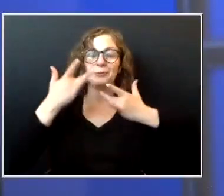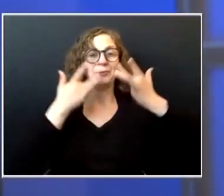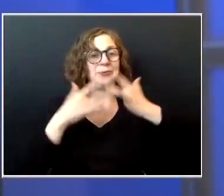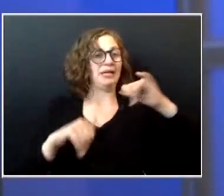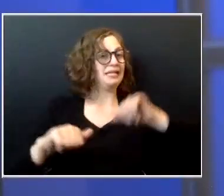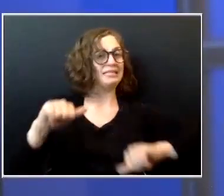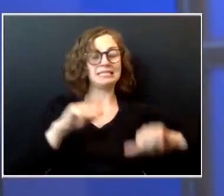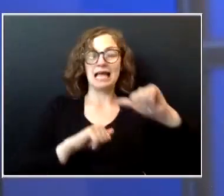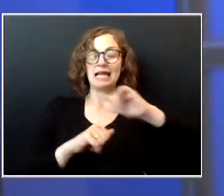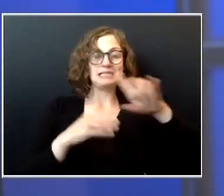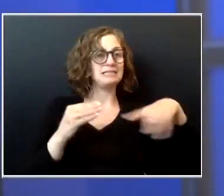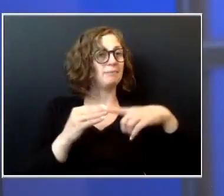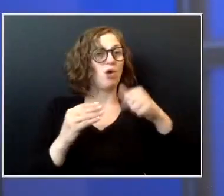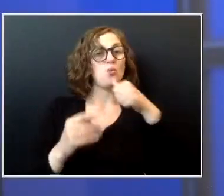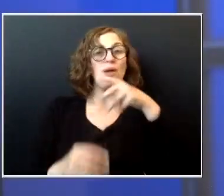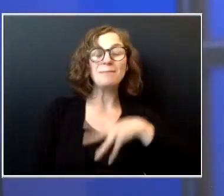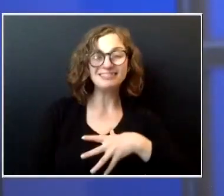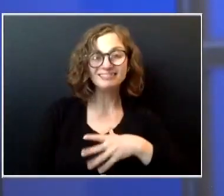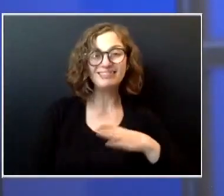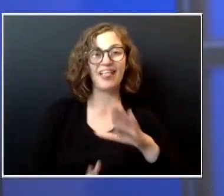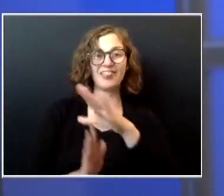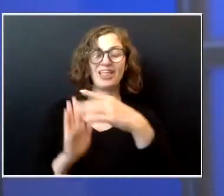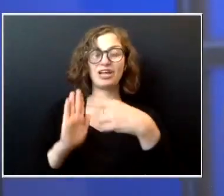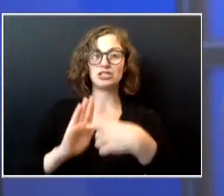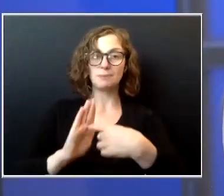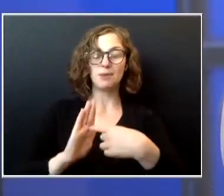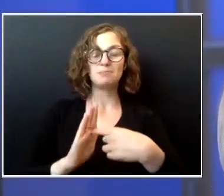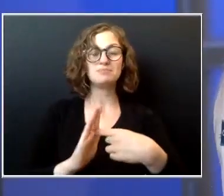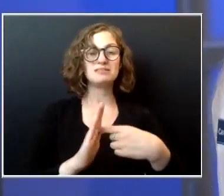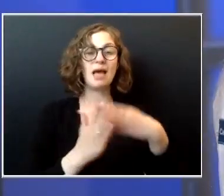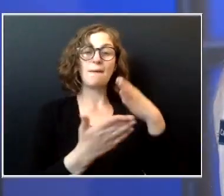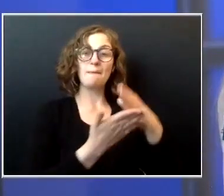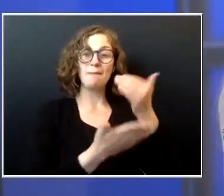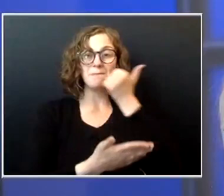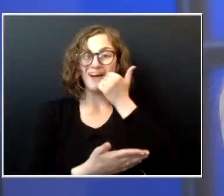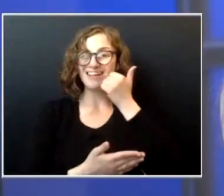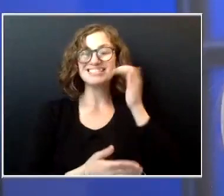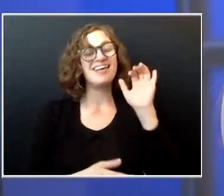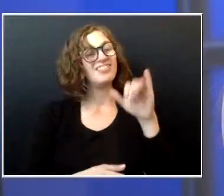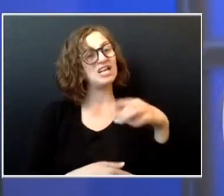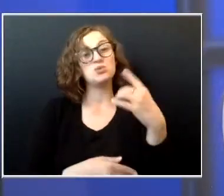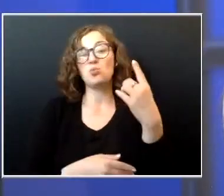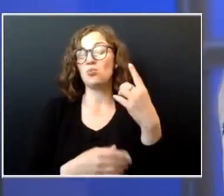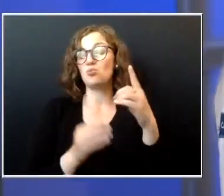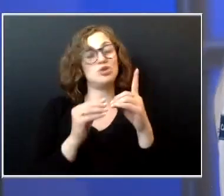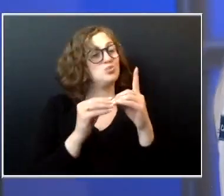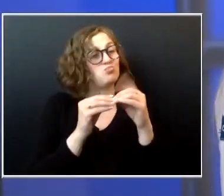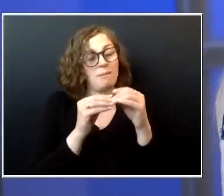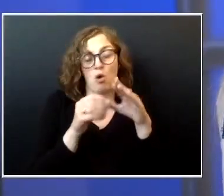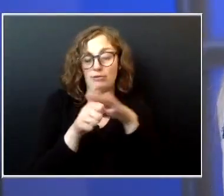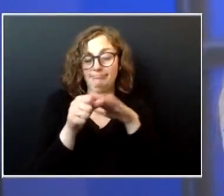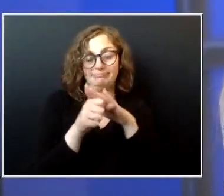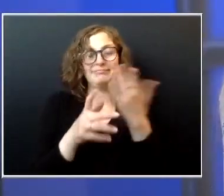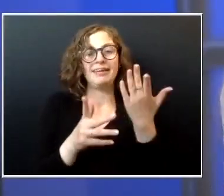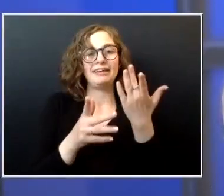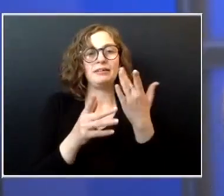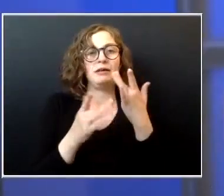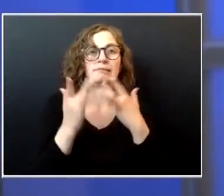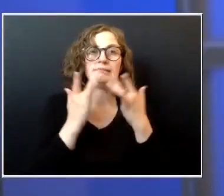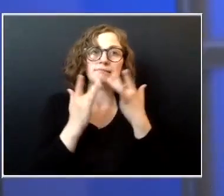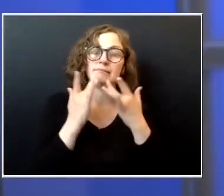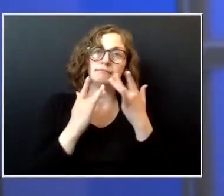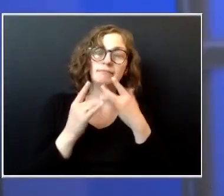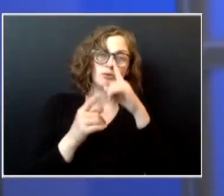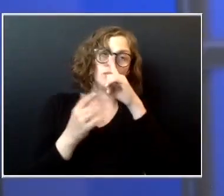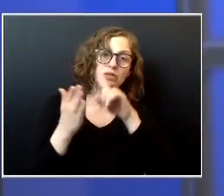have. And menopause is just another area in which there's historically a lack of research. So I think this is getting better. I think we're all becoming